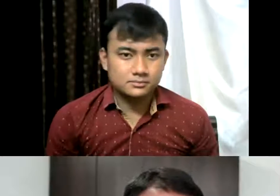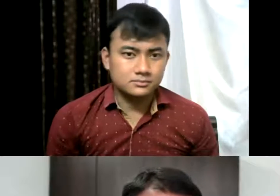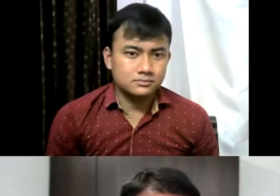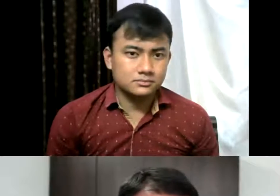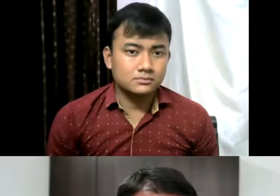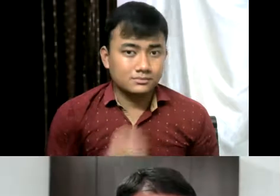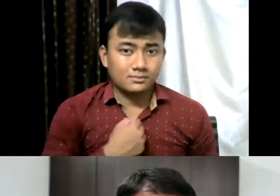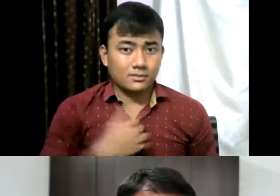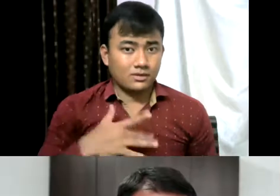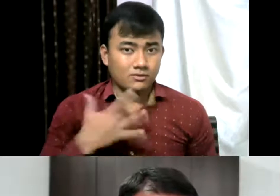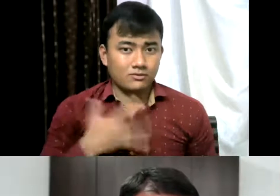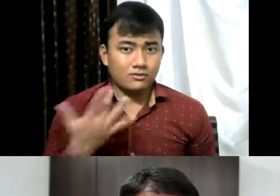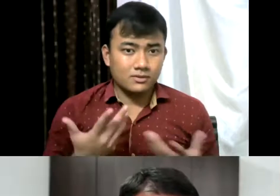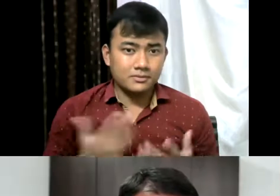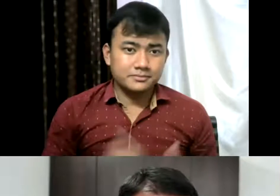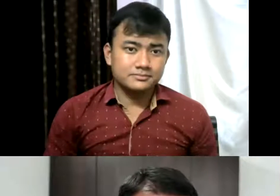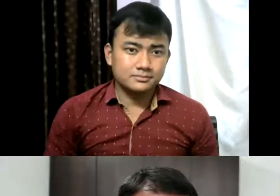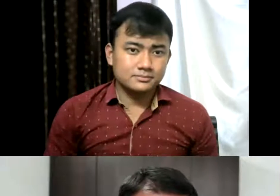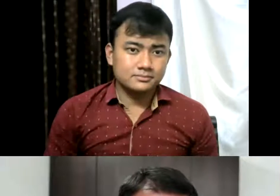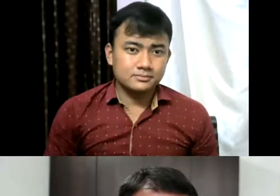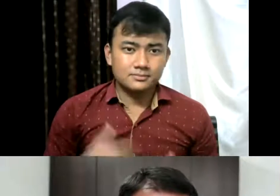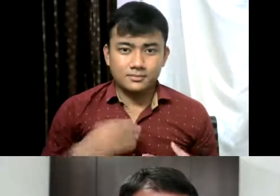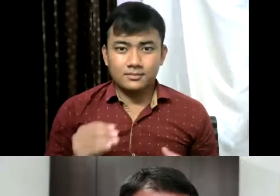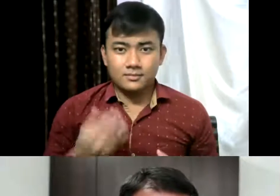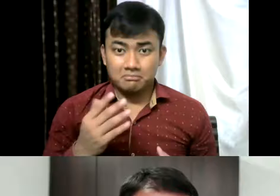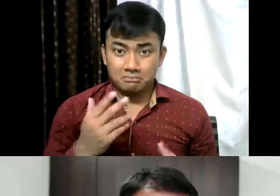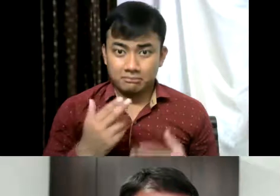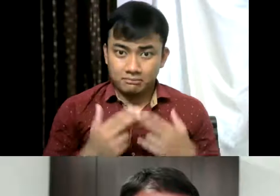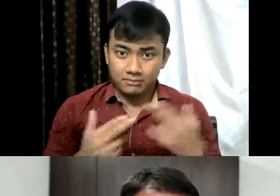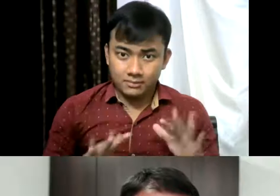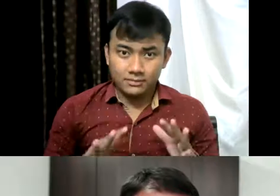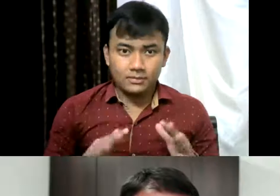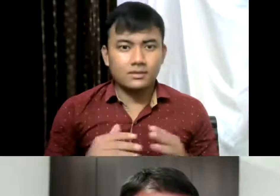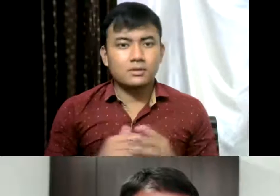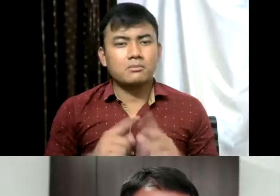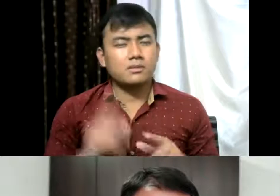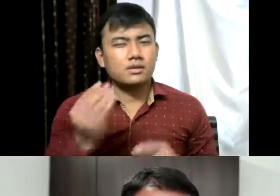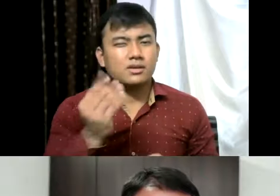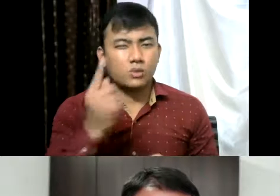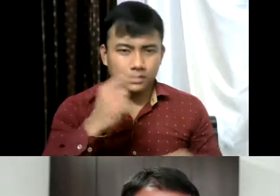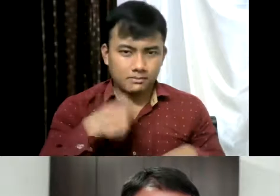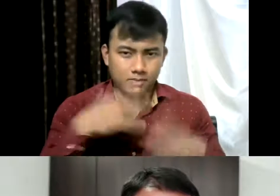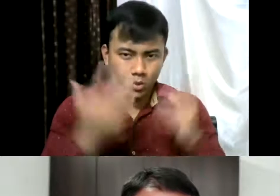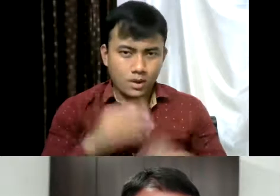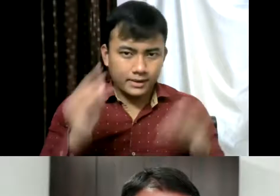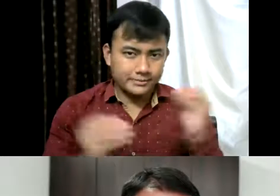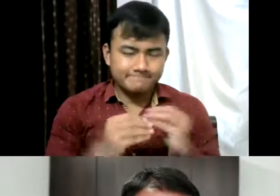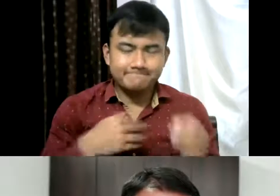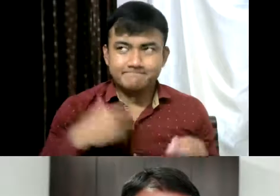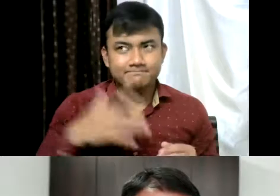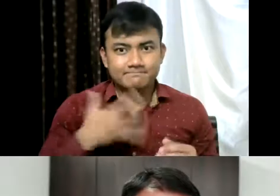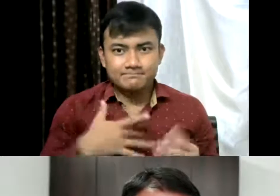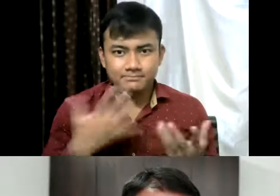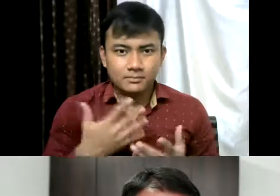I feel, and I don't have quirky response like Ankit, but one thing that I feel is there's so